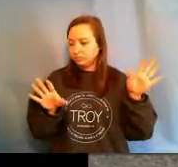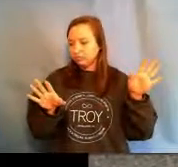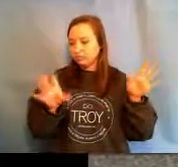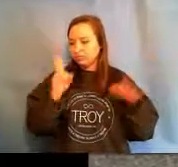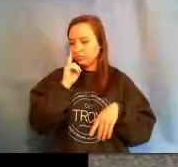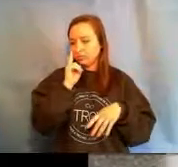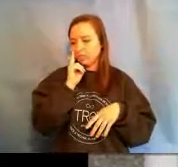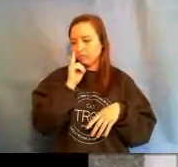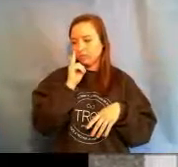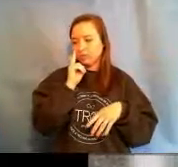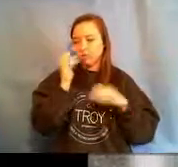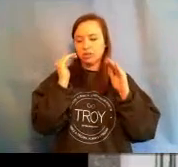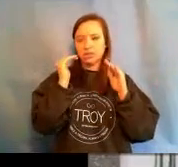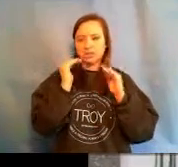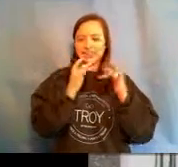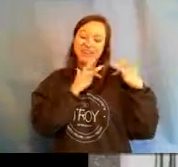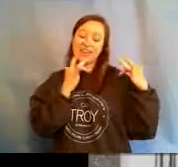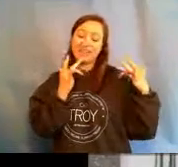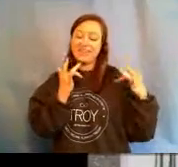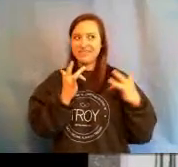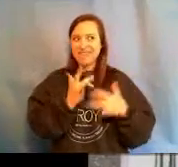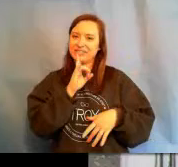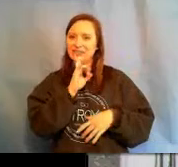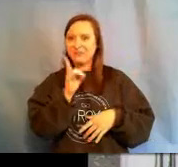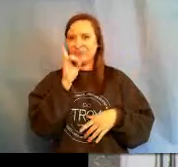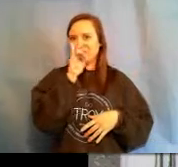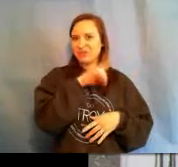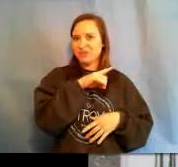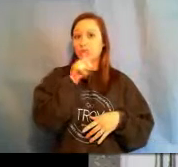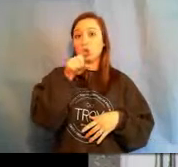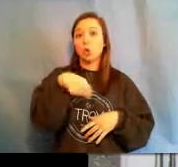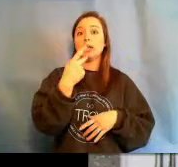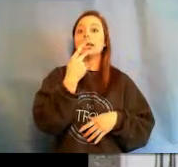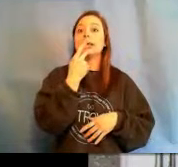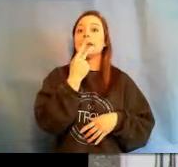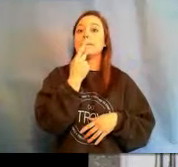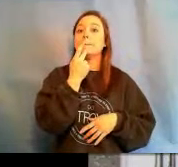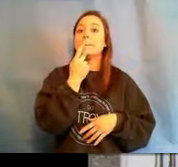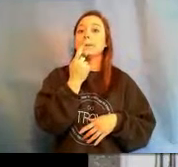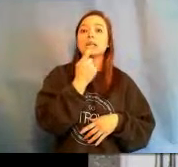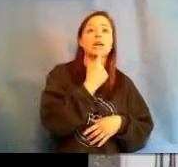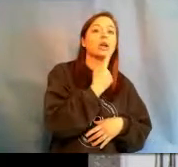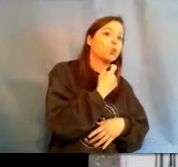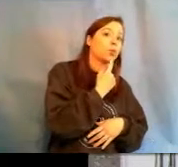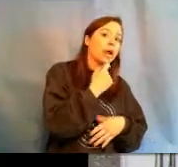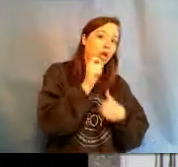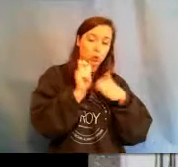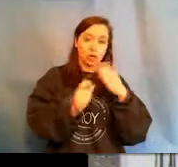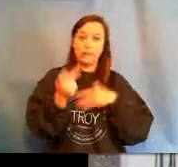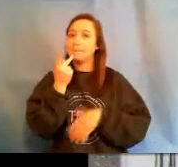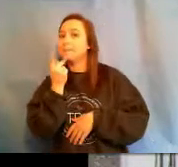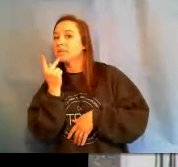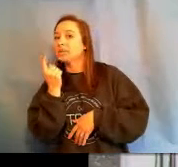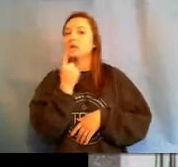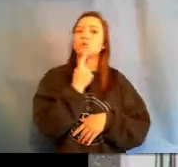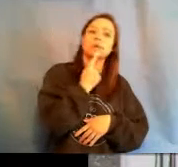So let's look at the Valentine true and false. You're going to need a pink crayon and a red crayon. Pink